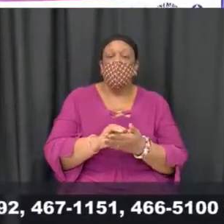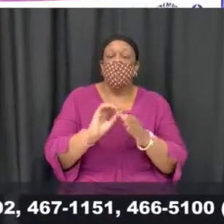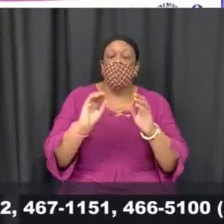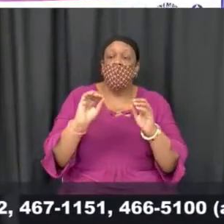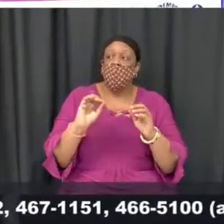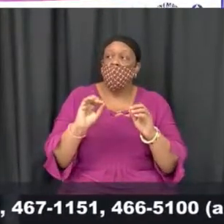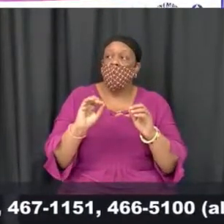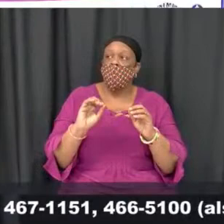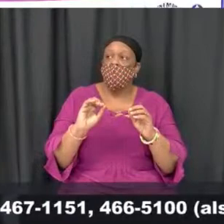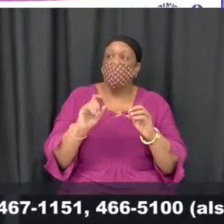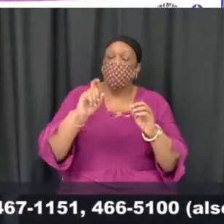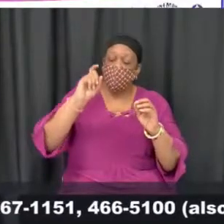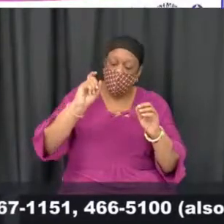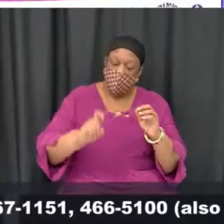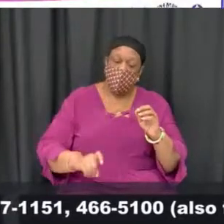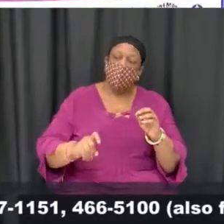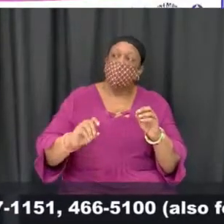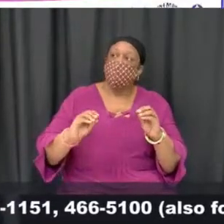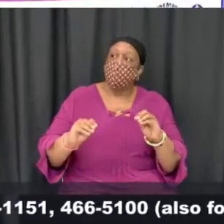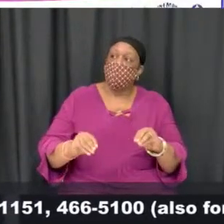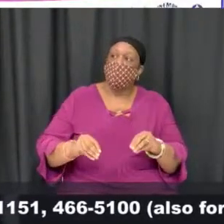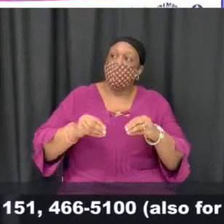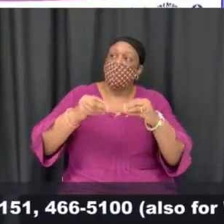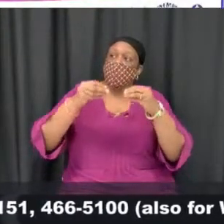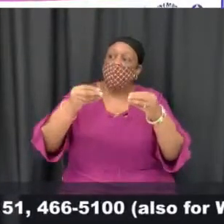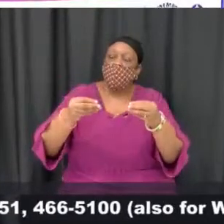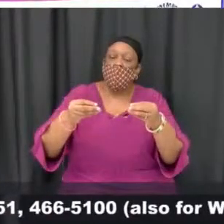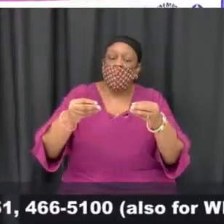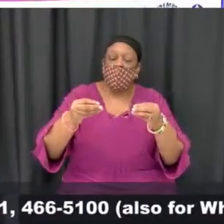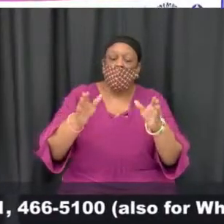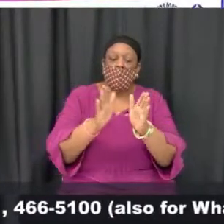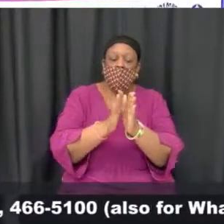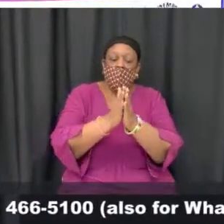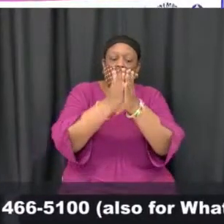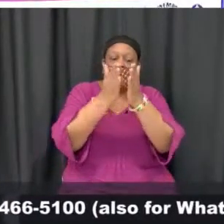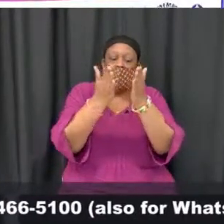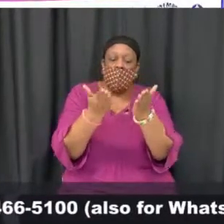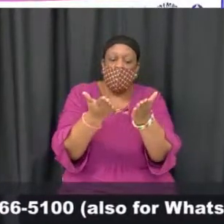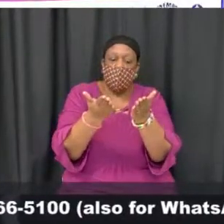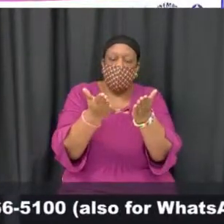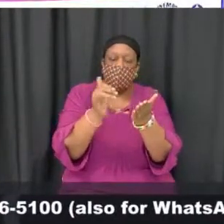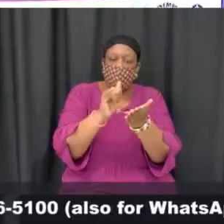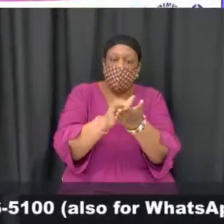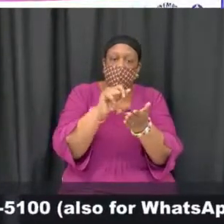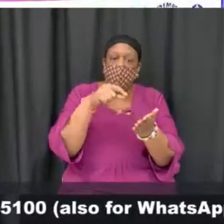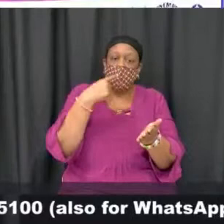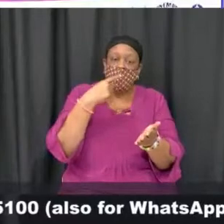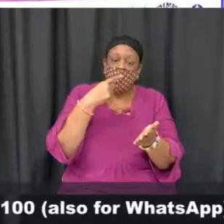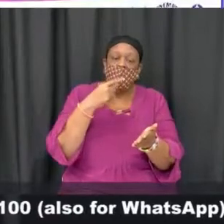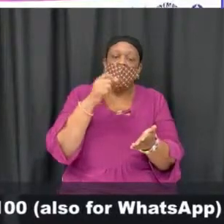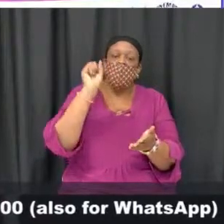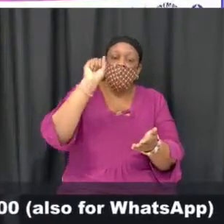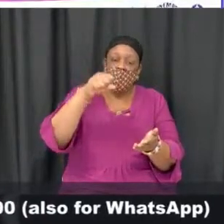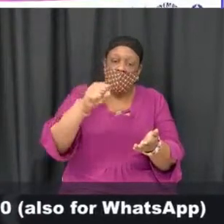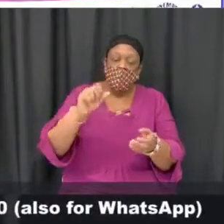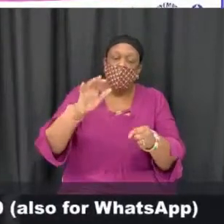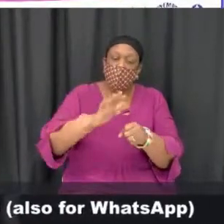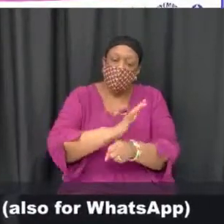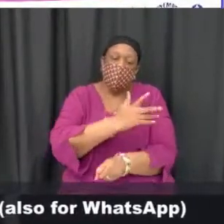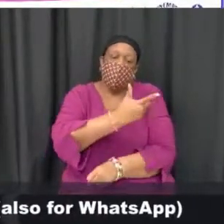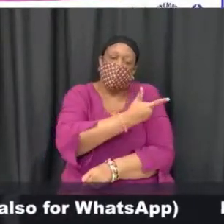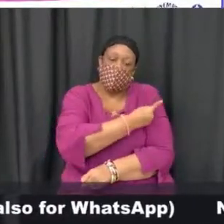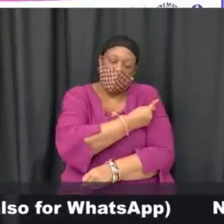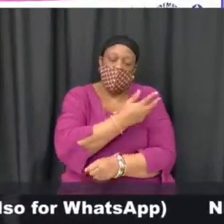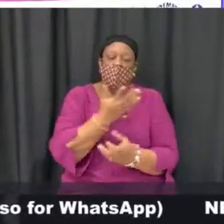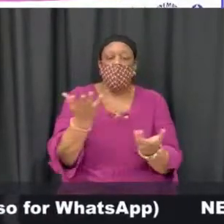us a copy of your vaccination record card or certificate, and then your